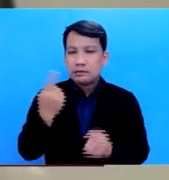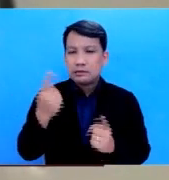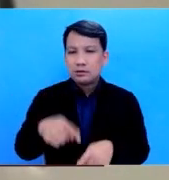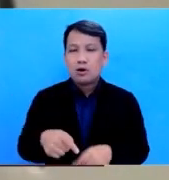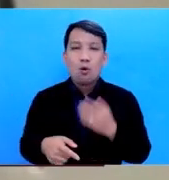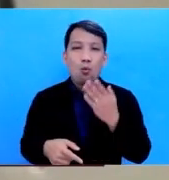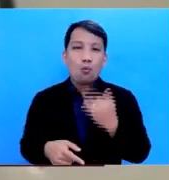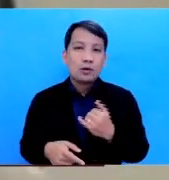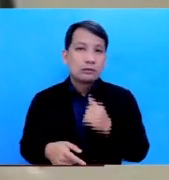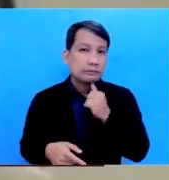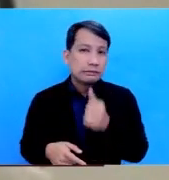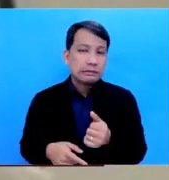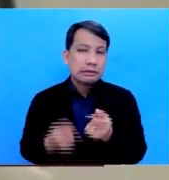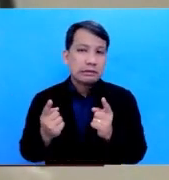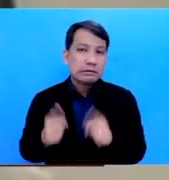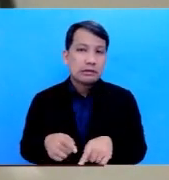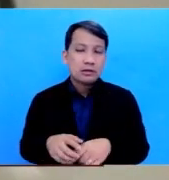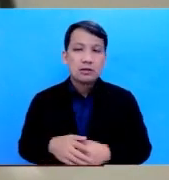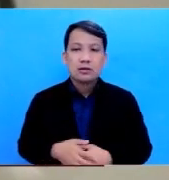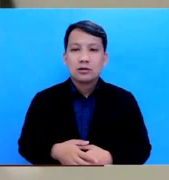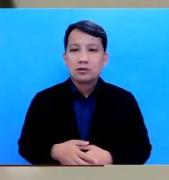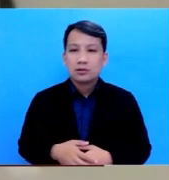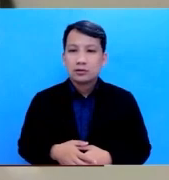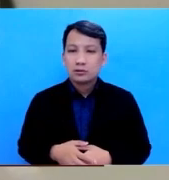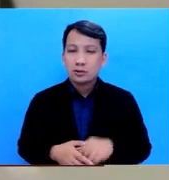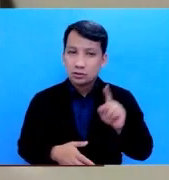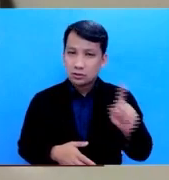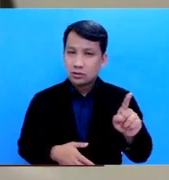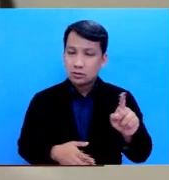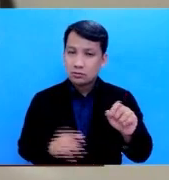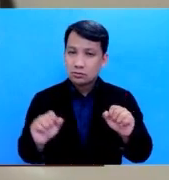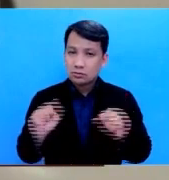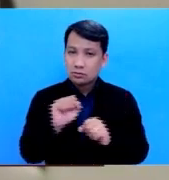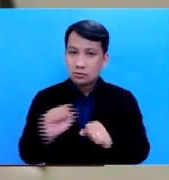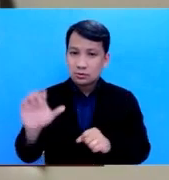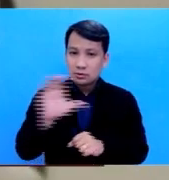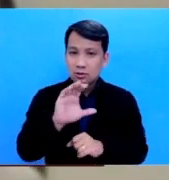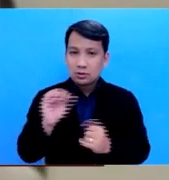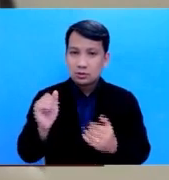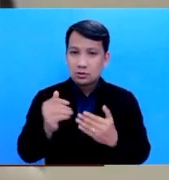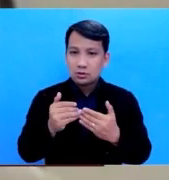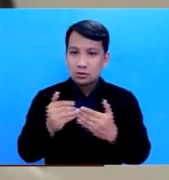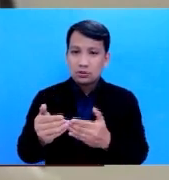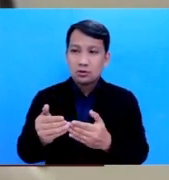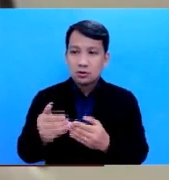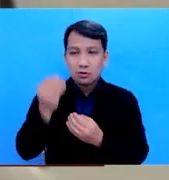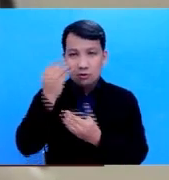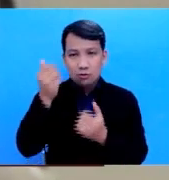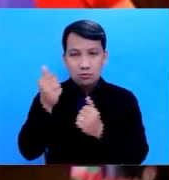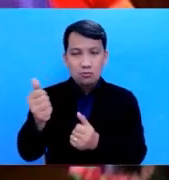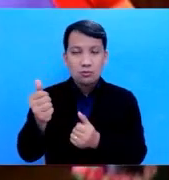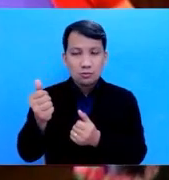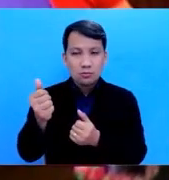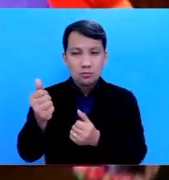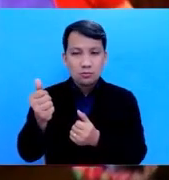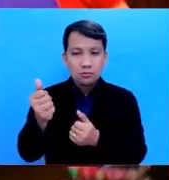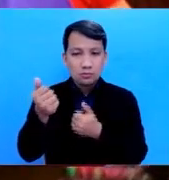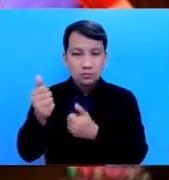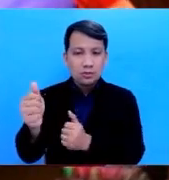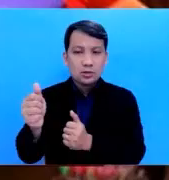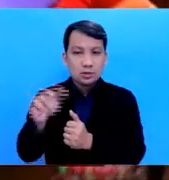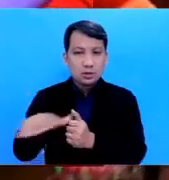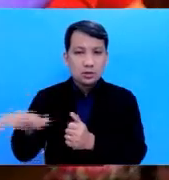because the Supreme Court has always exercised the restraint in